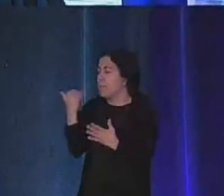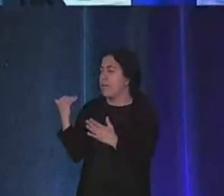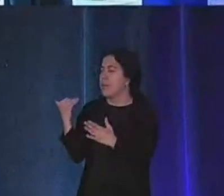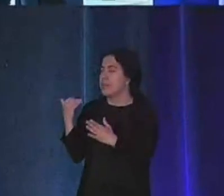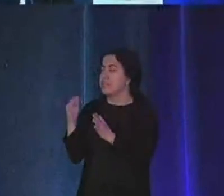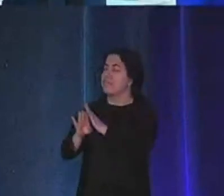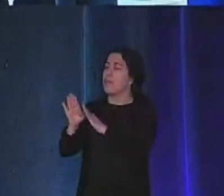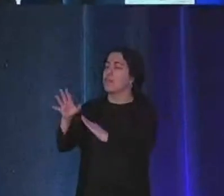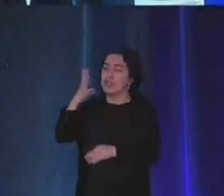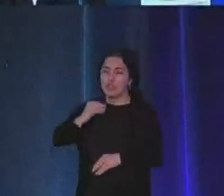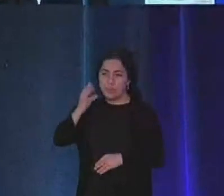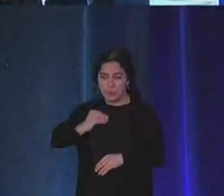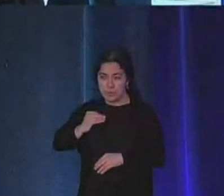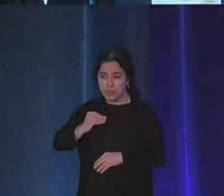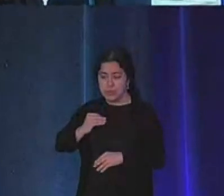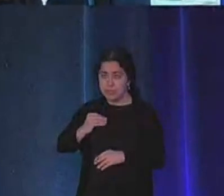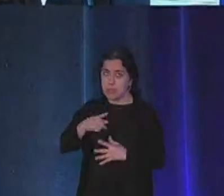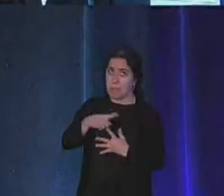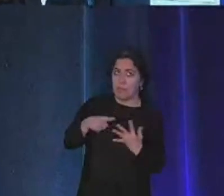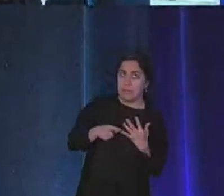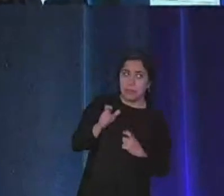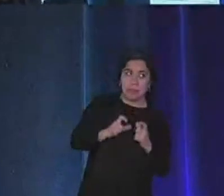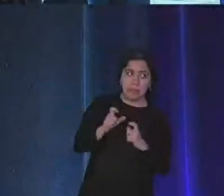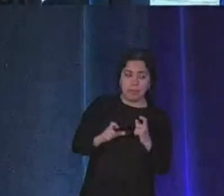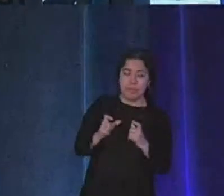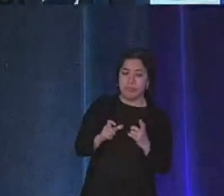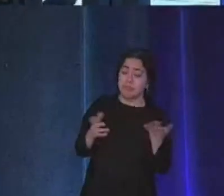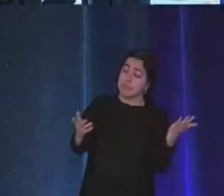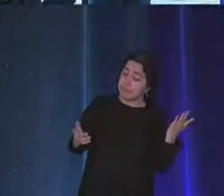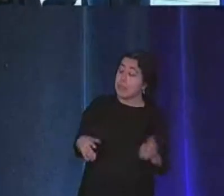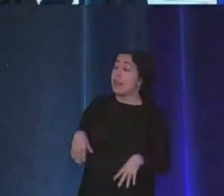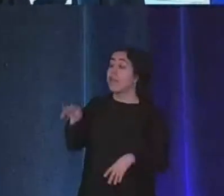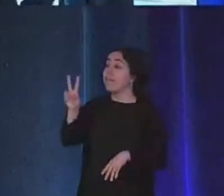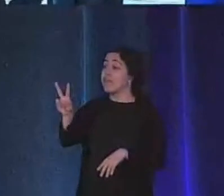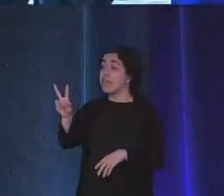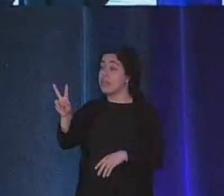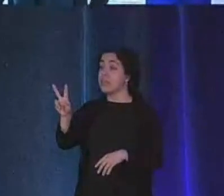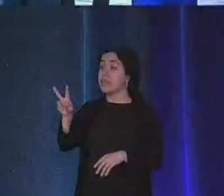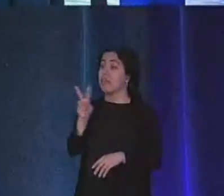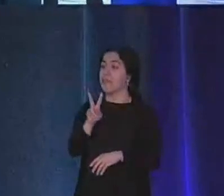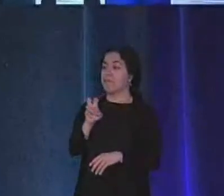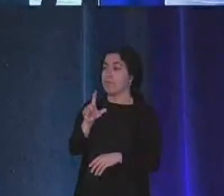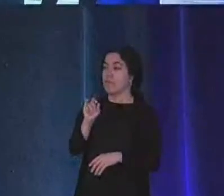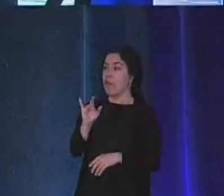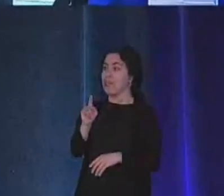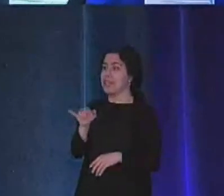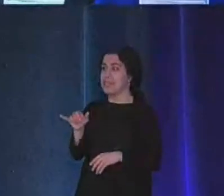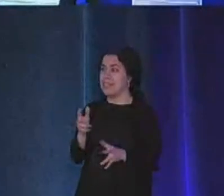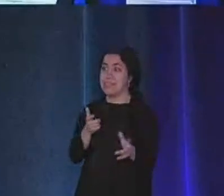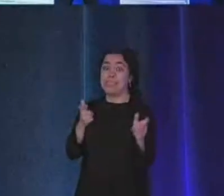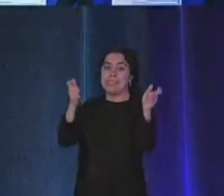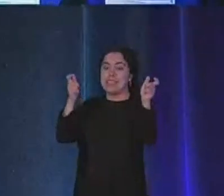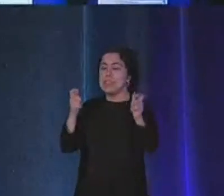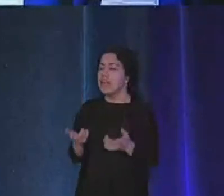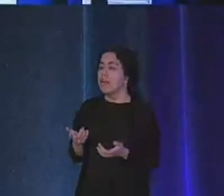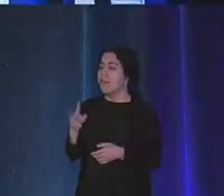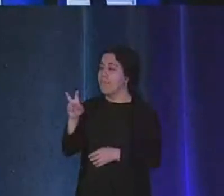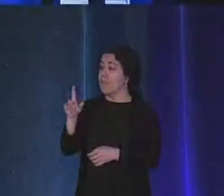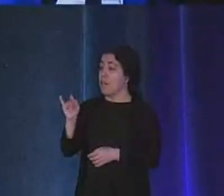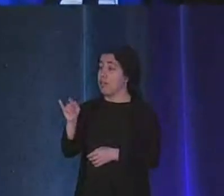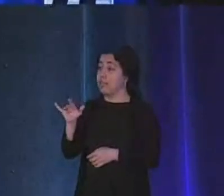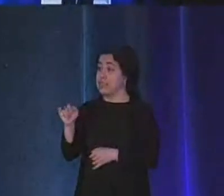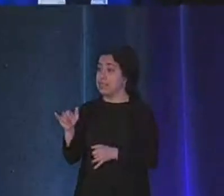developer experience, at least the ones that people like. V is going to stand for velocity. I'm sort of taking it back here. Velocity